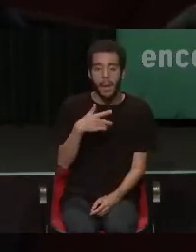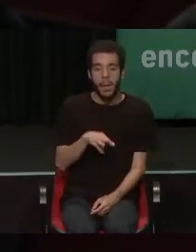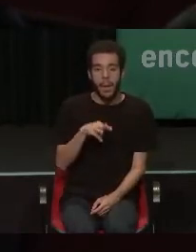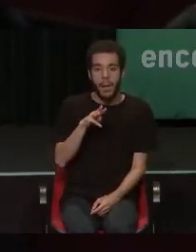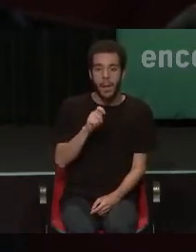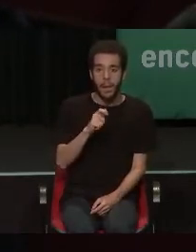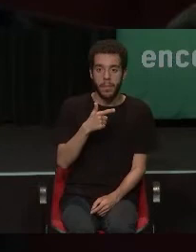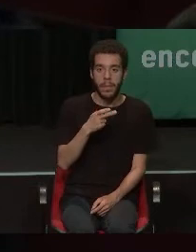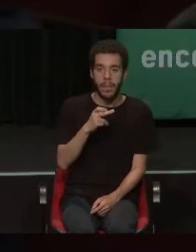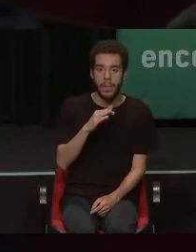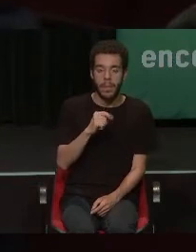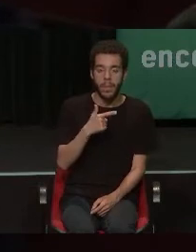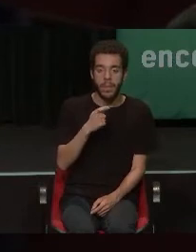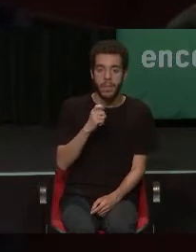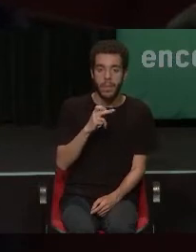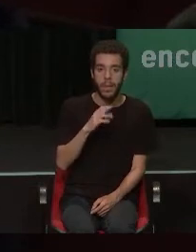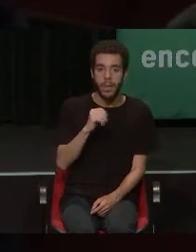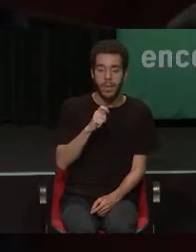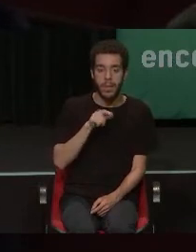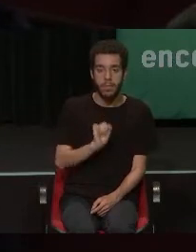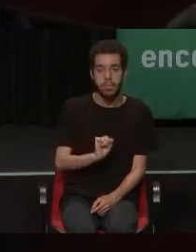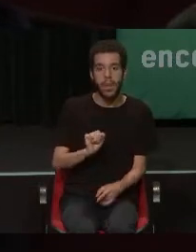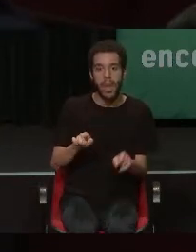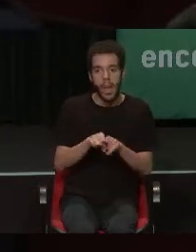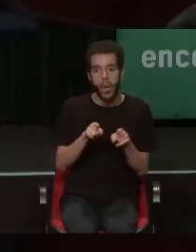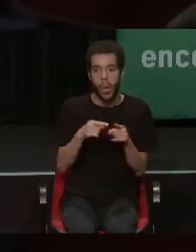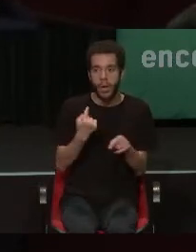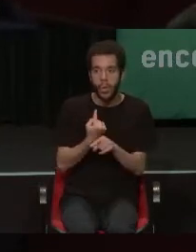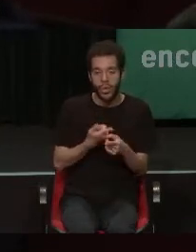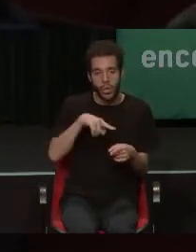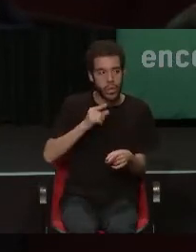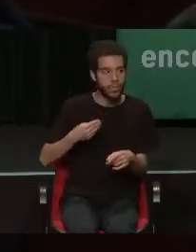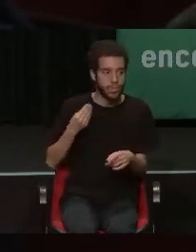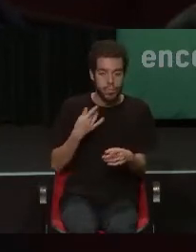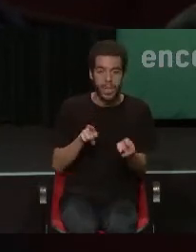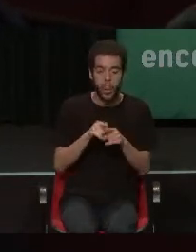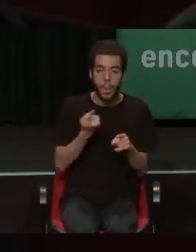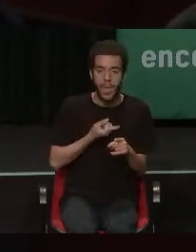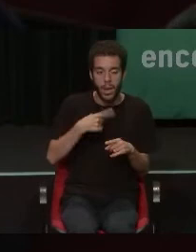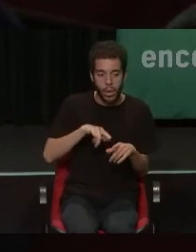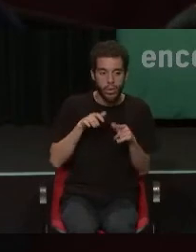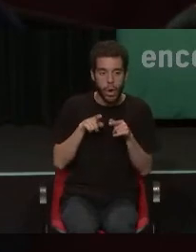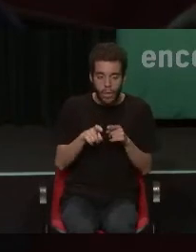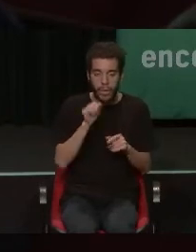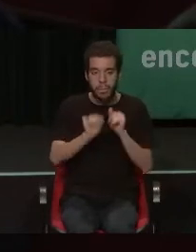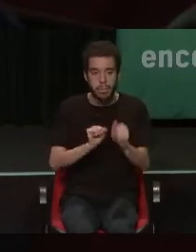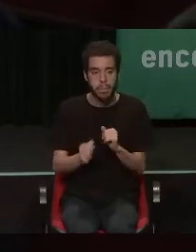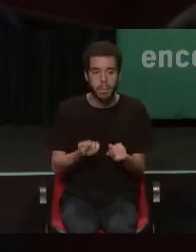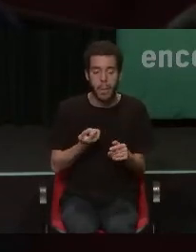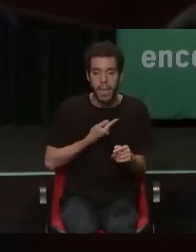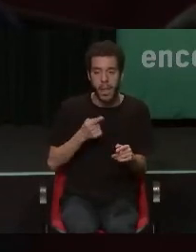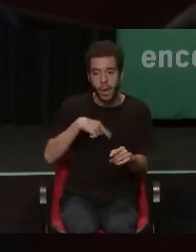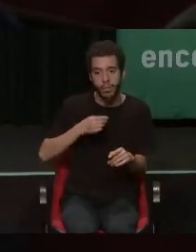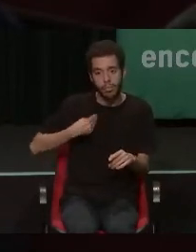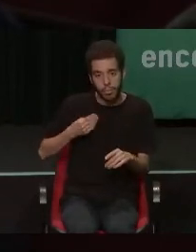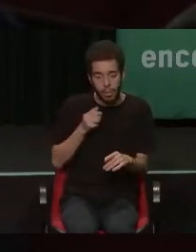cancer cells. And at the same time, we are correlating this with some of the viruses, and allow me to share with you these results that